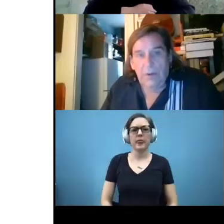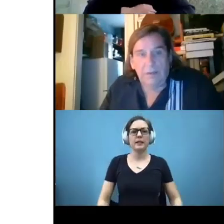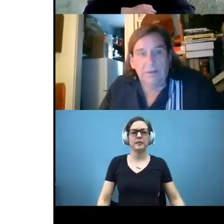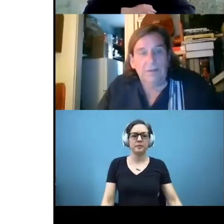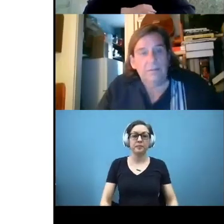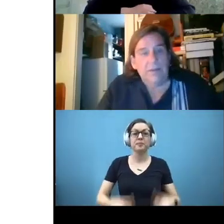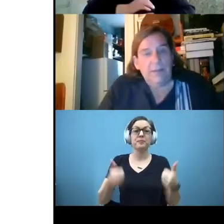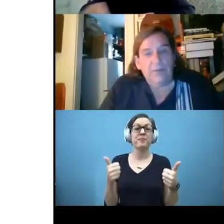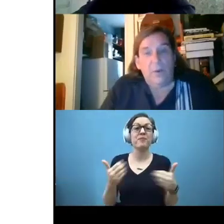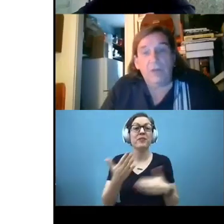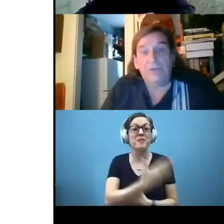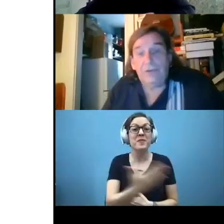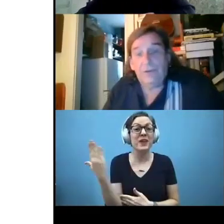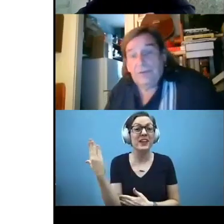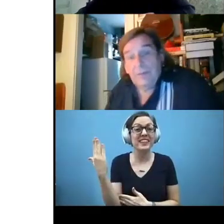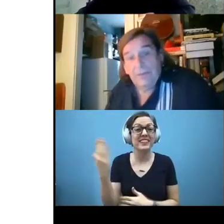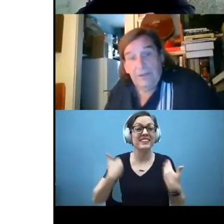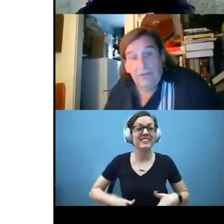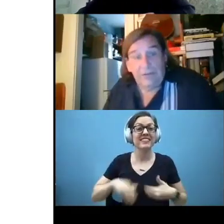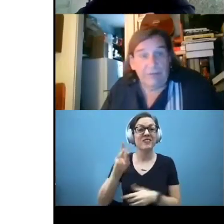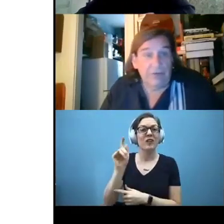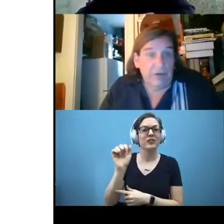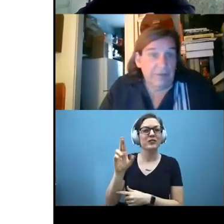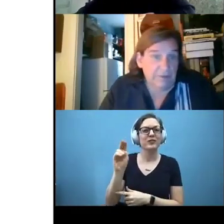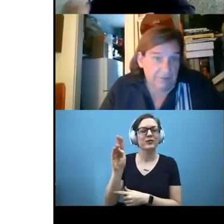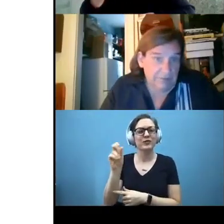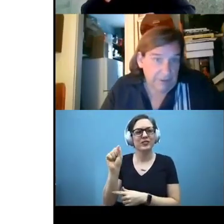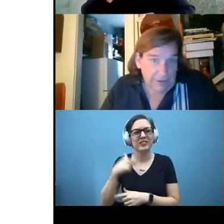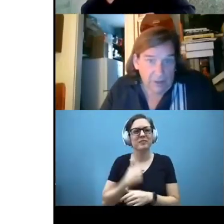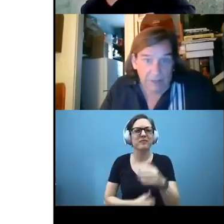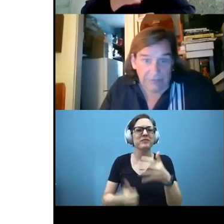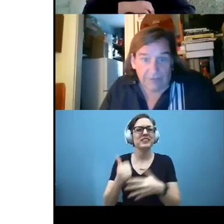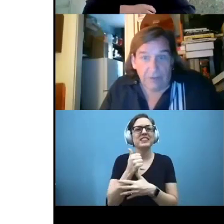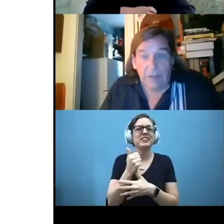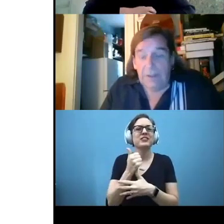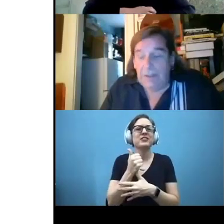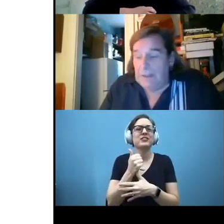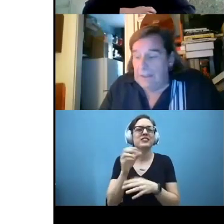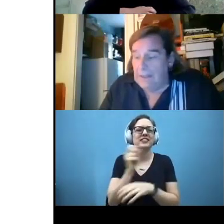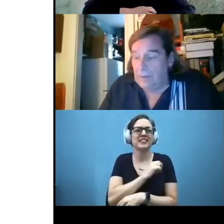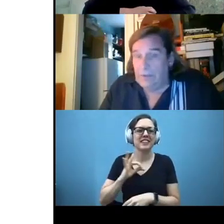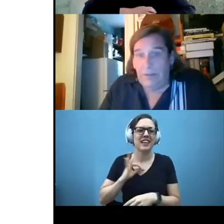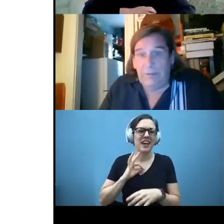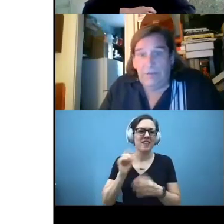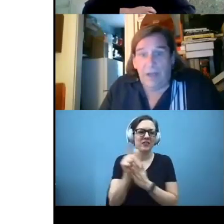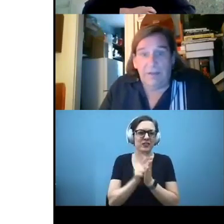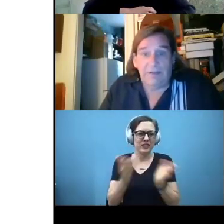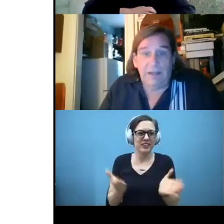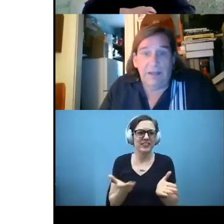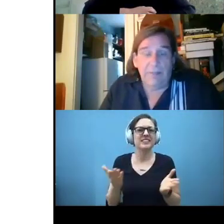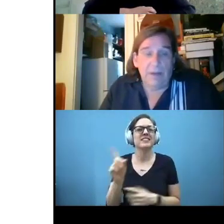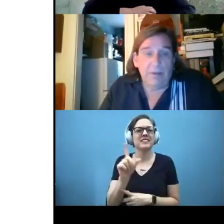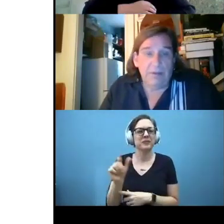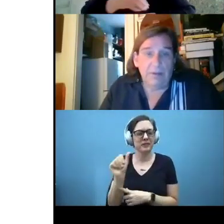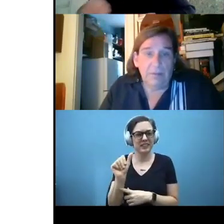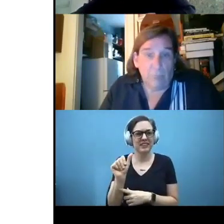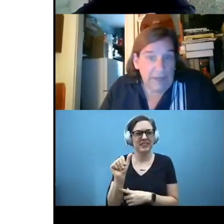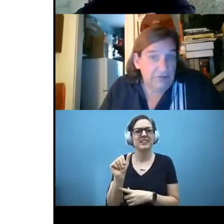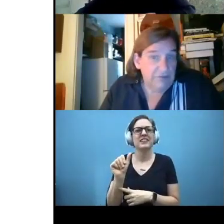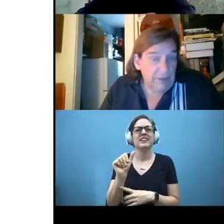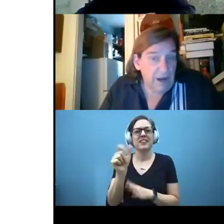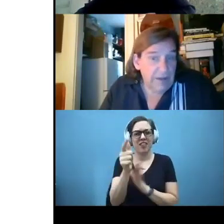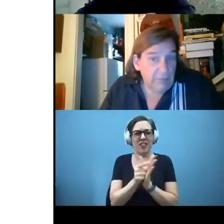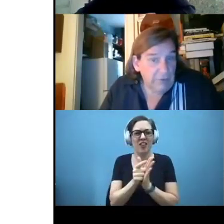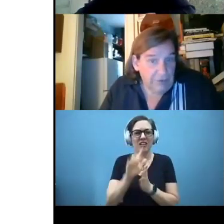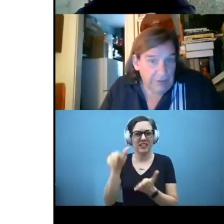Good morning. My name is Walter Nunes. I'm a senior staff attorney at the Disability Law Center. We're going to be talking today about